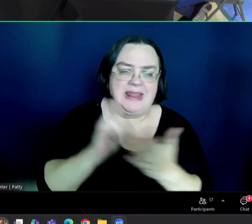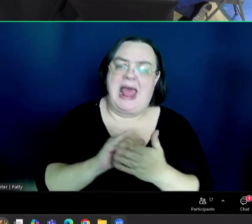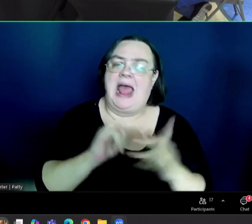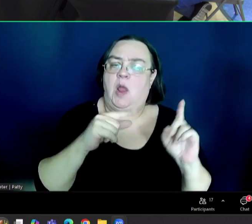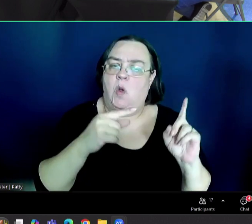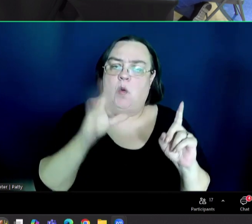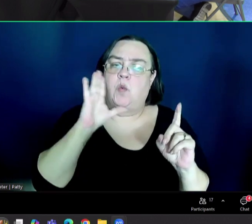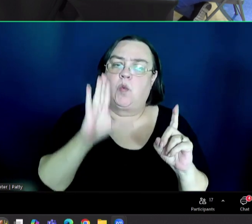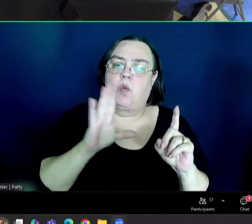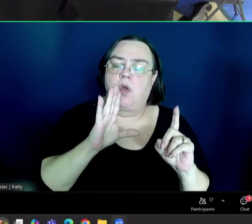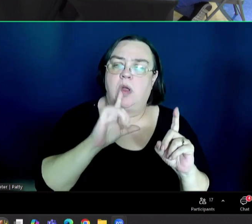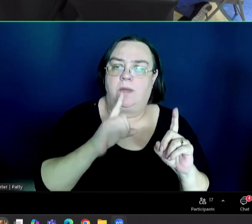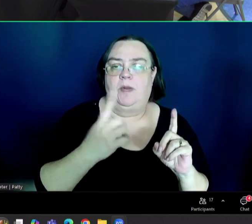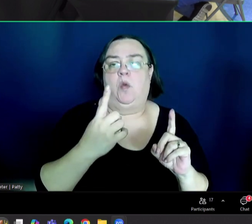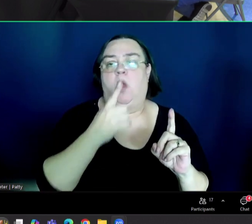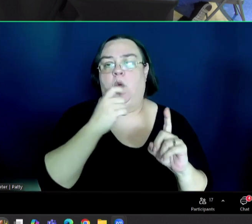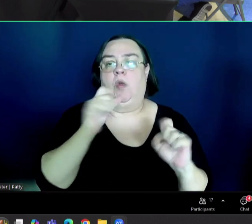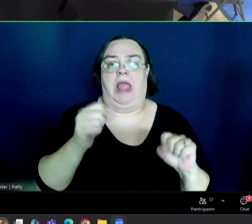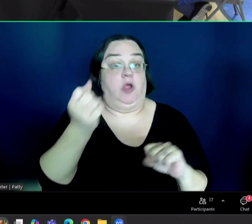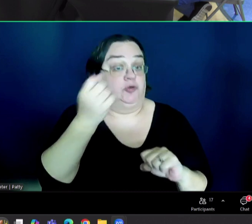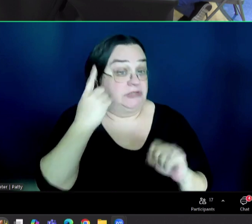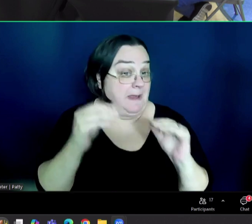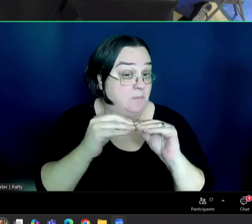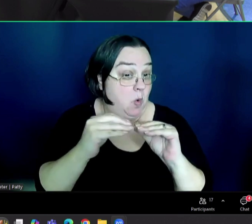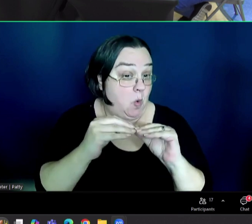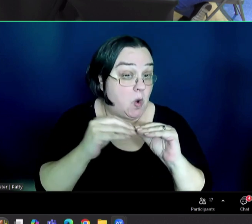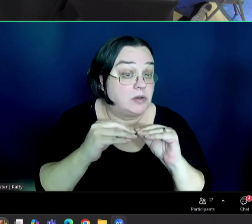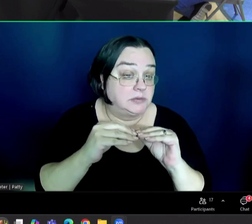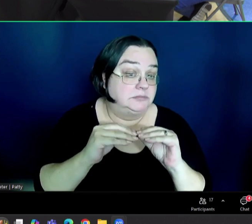understand, I think in more detail, some of that.